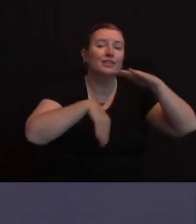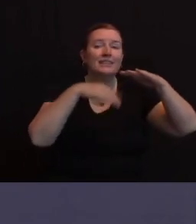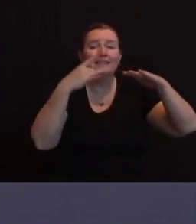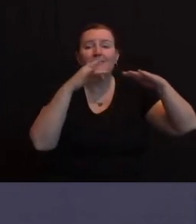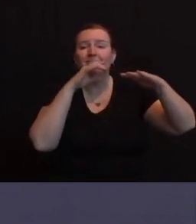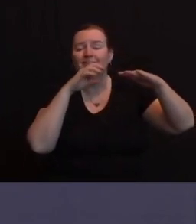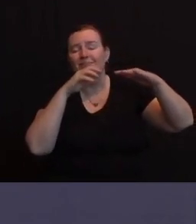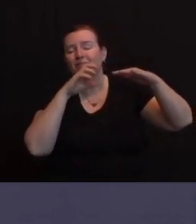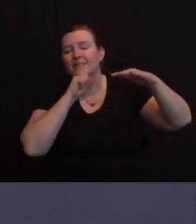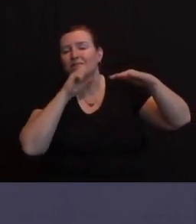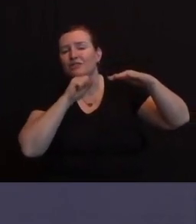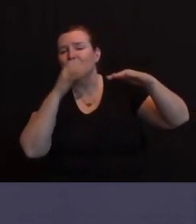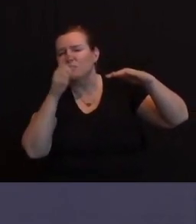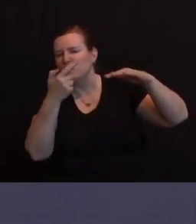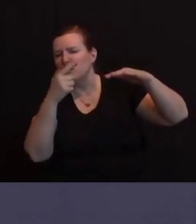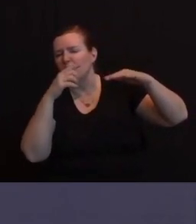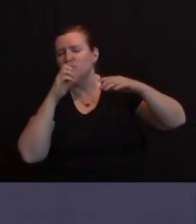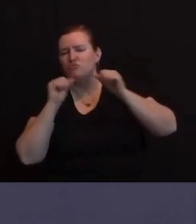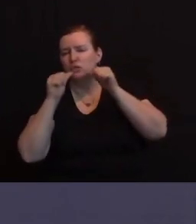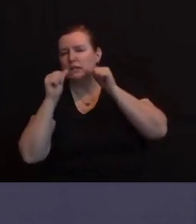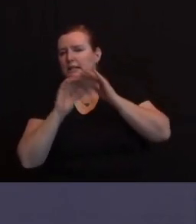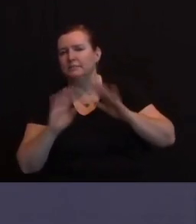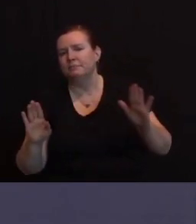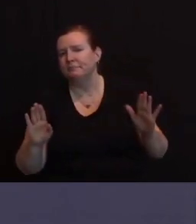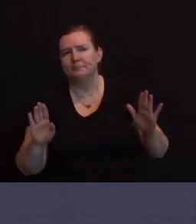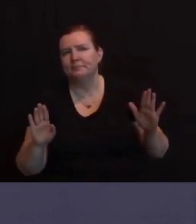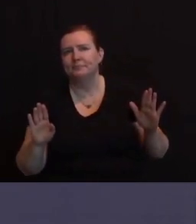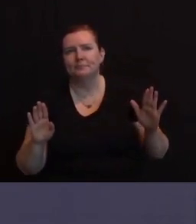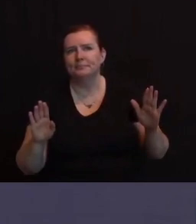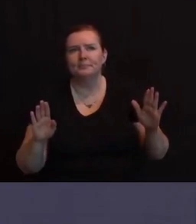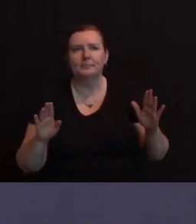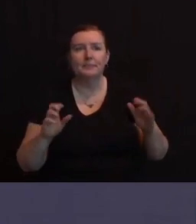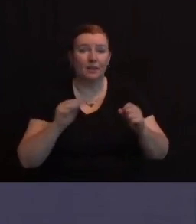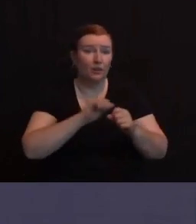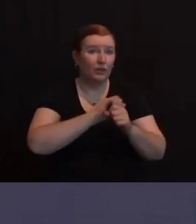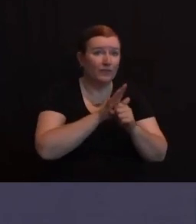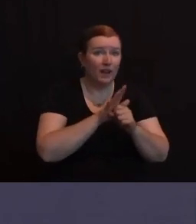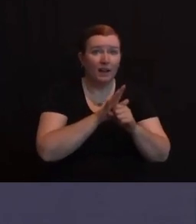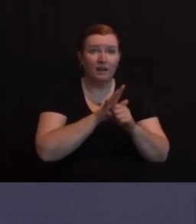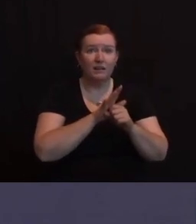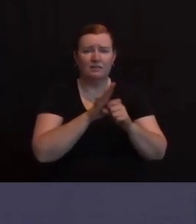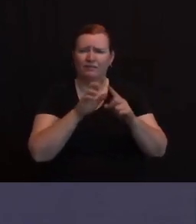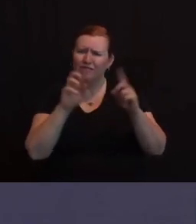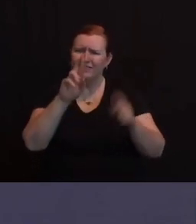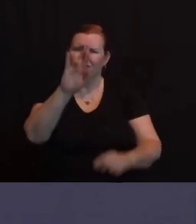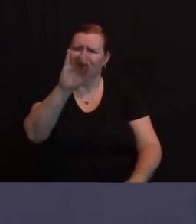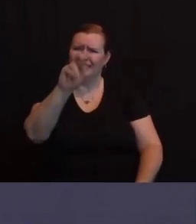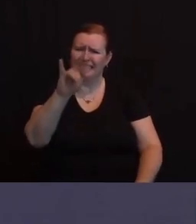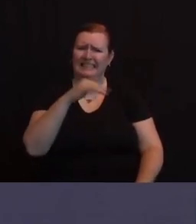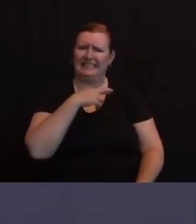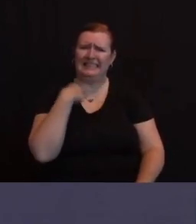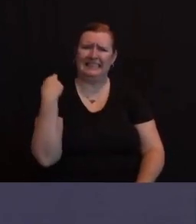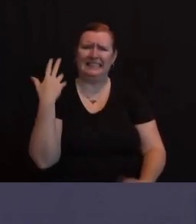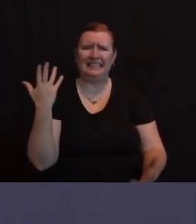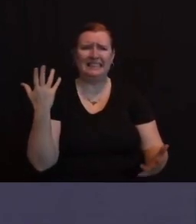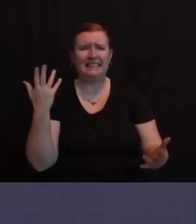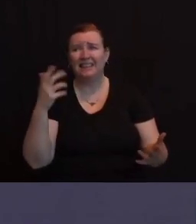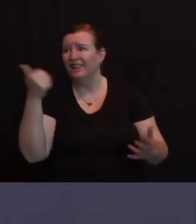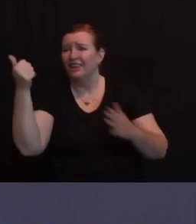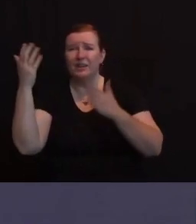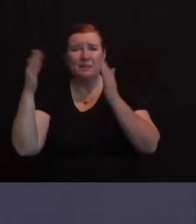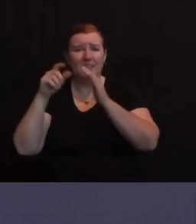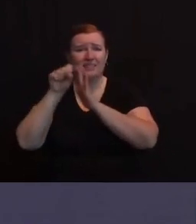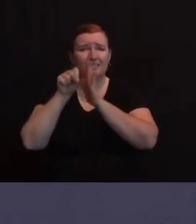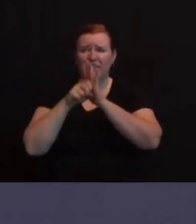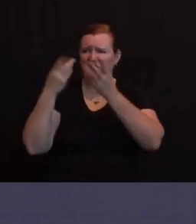that we're in the midst of a risk that could spread wildly. You're seeing it spread elsewhere in the country, frankly, the world.